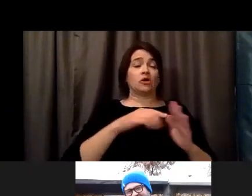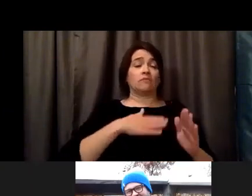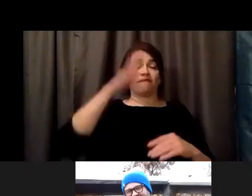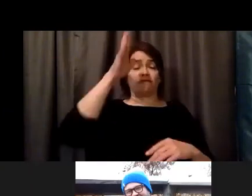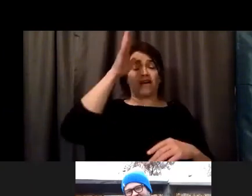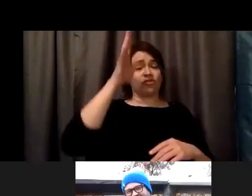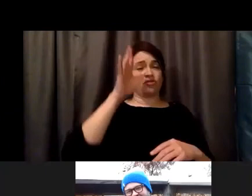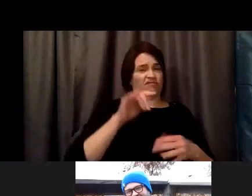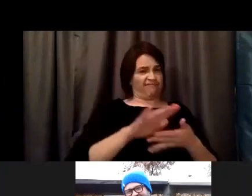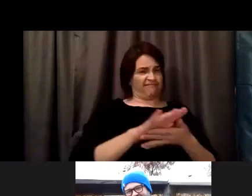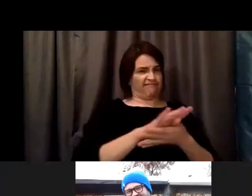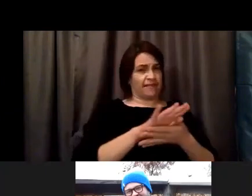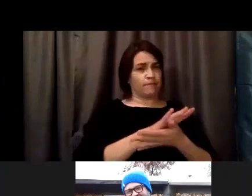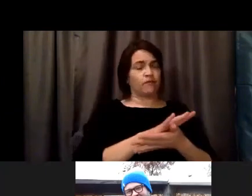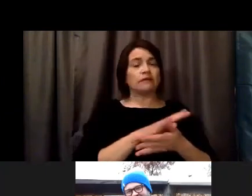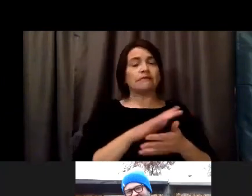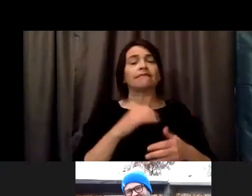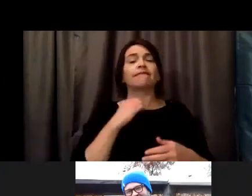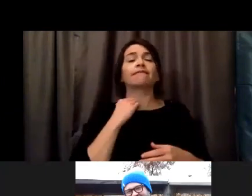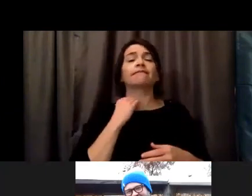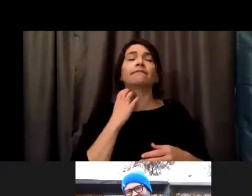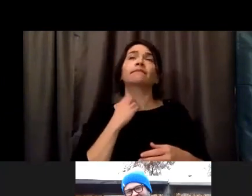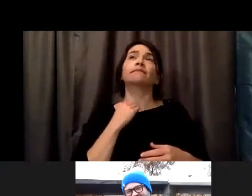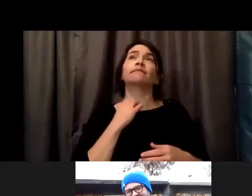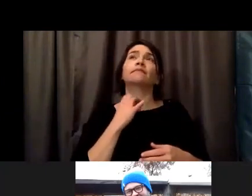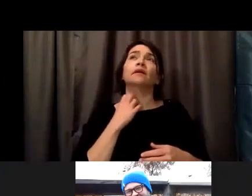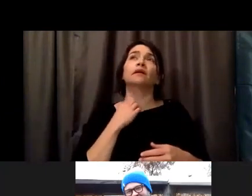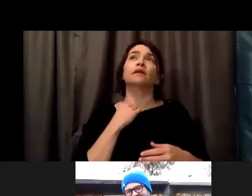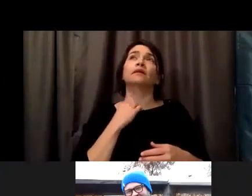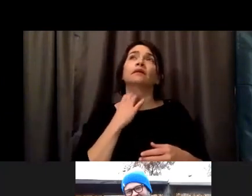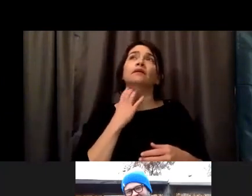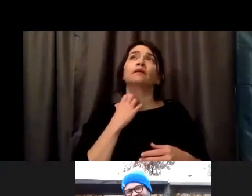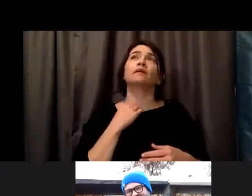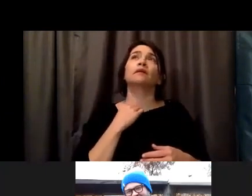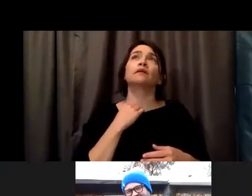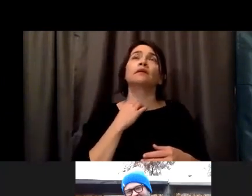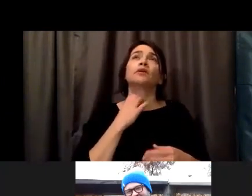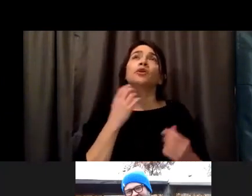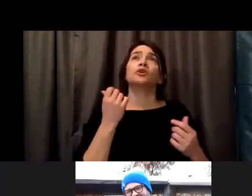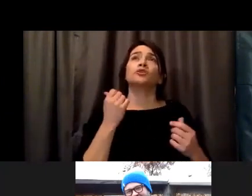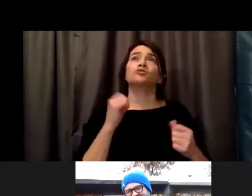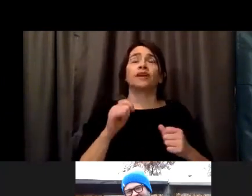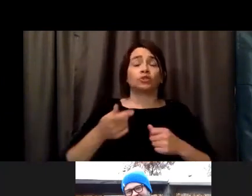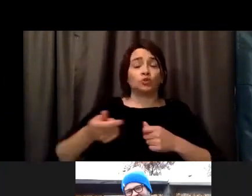to extract truth. Now imagine trying to extract truth